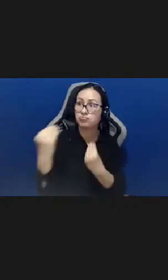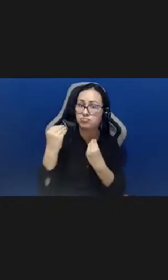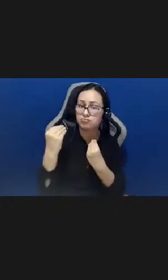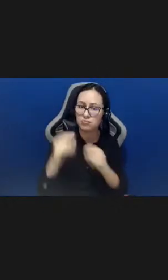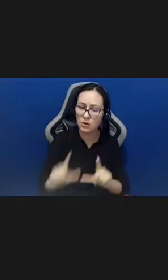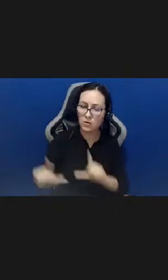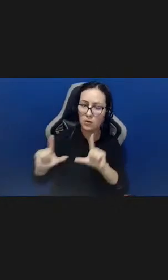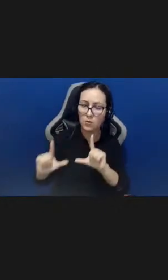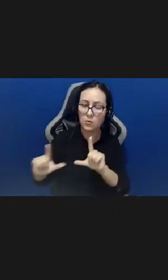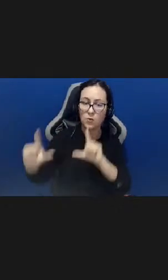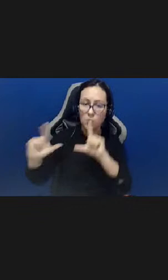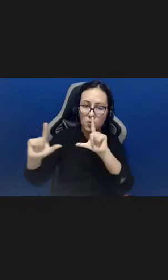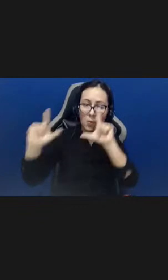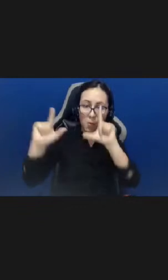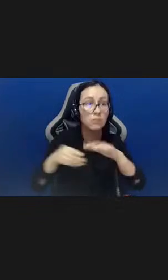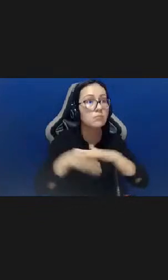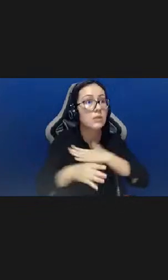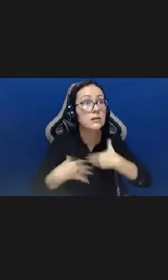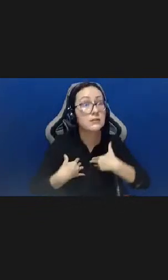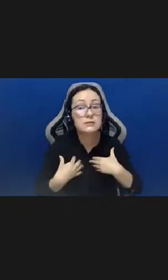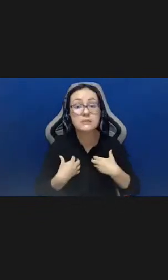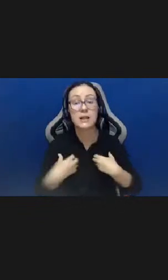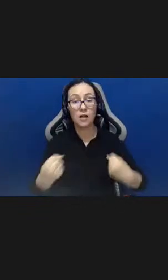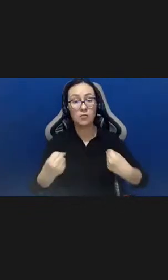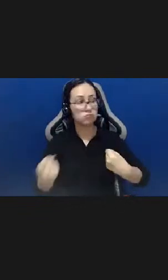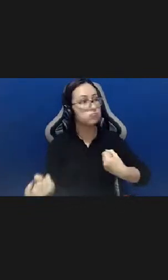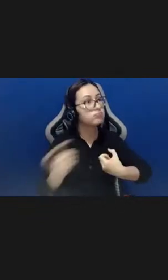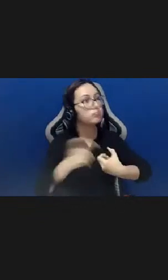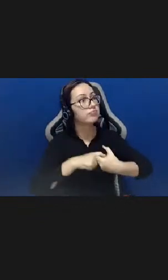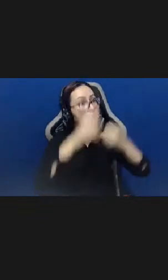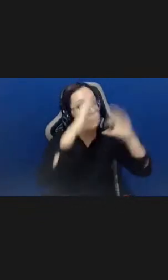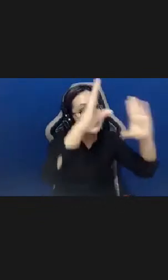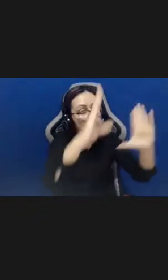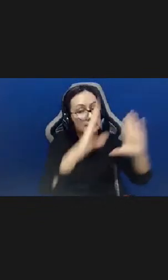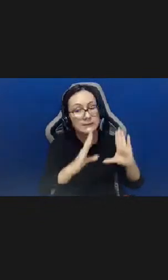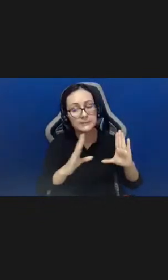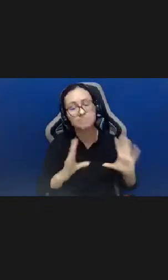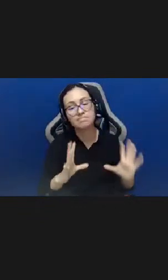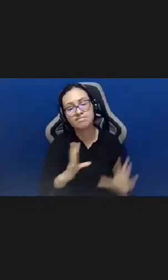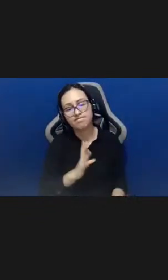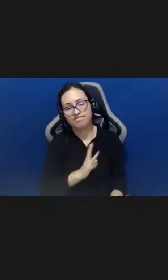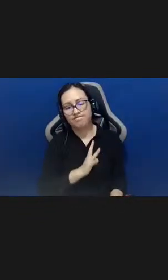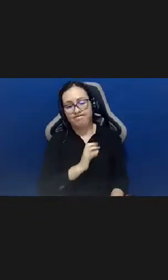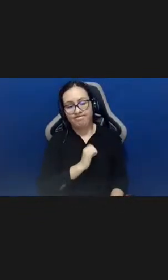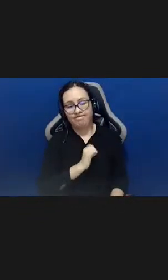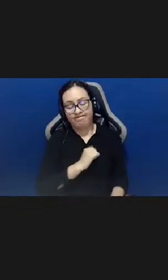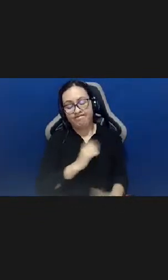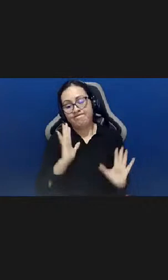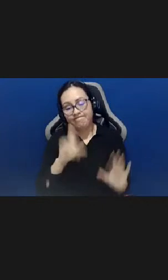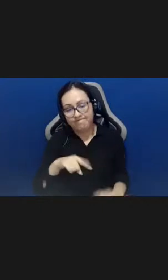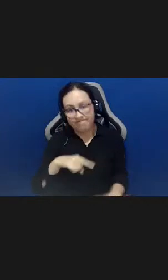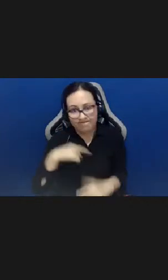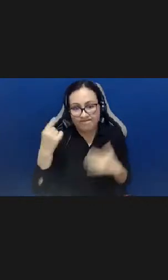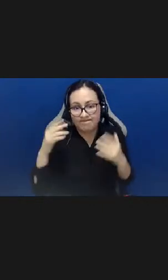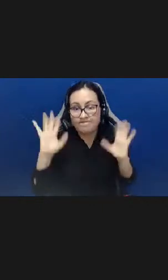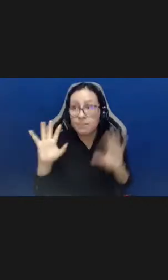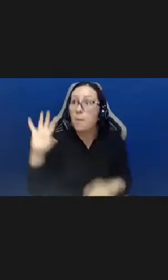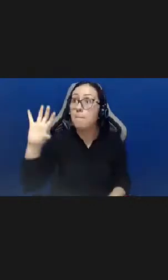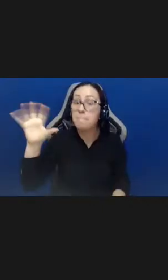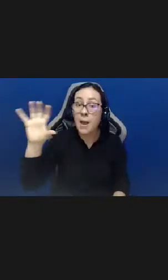And unfortunately, in countries where COVID-19 was not adequately controlled, where there was